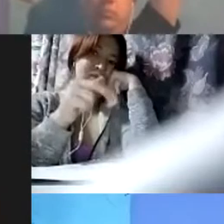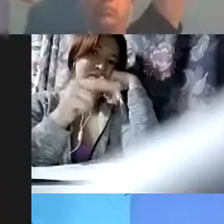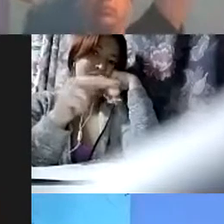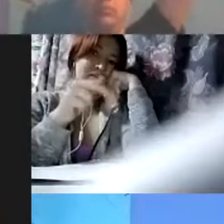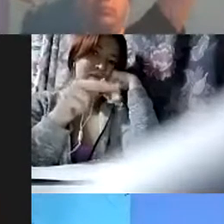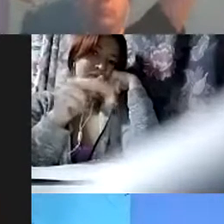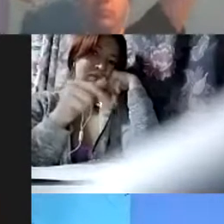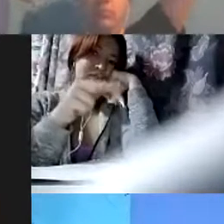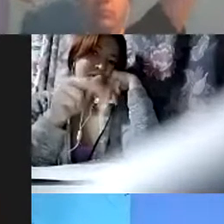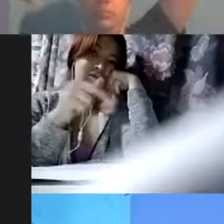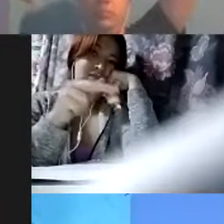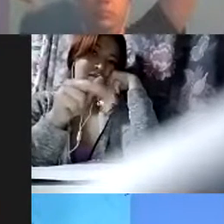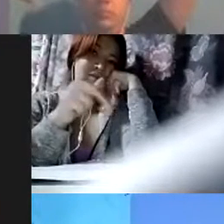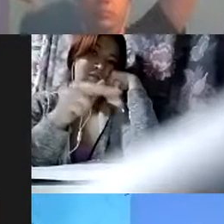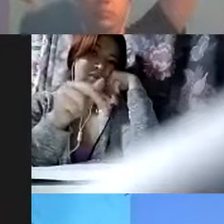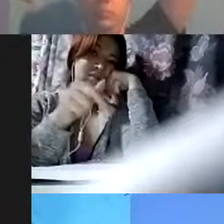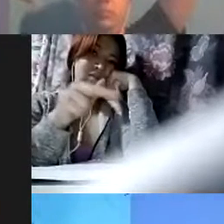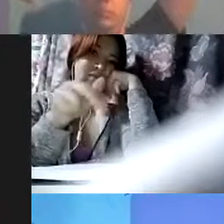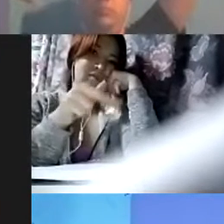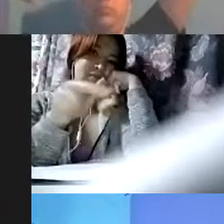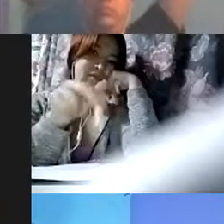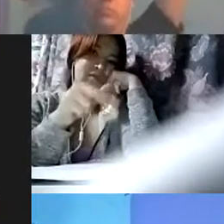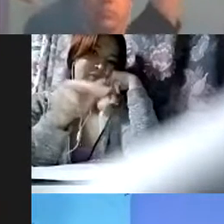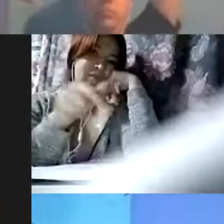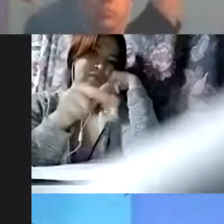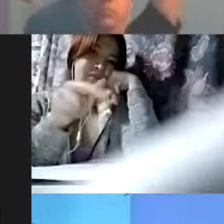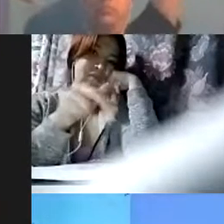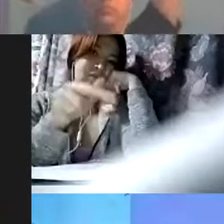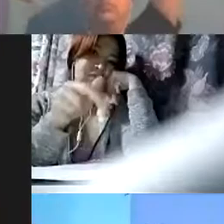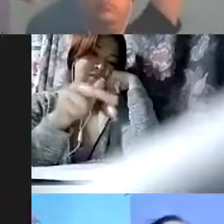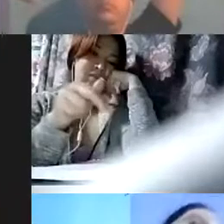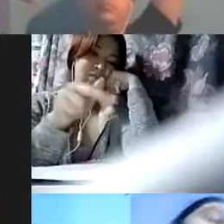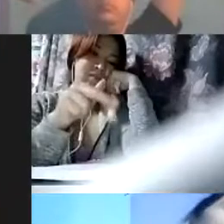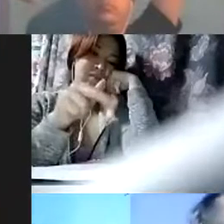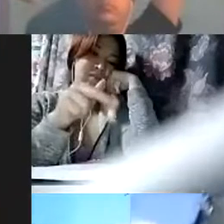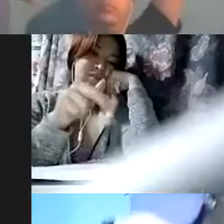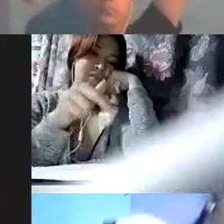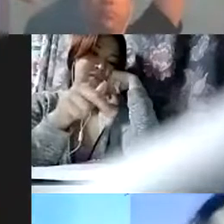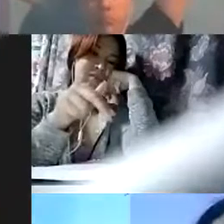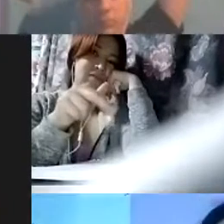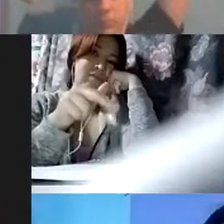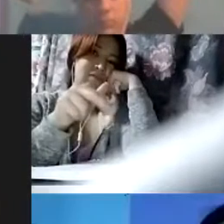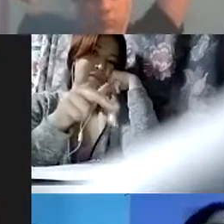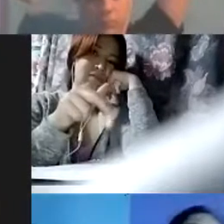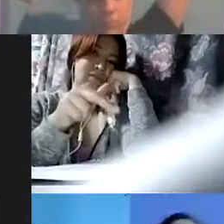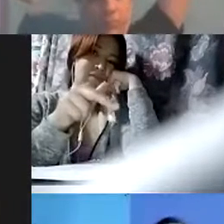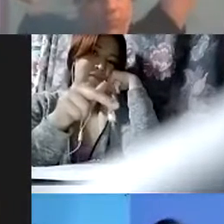Felicita. Open your microphone, Felicita. Perfect. Yeah.